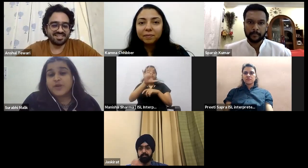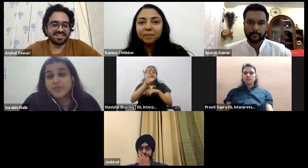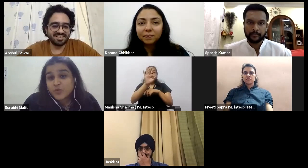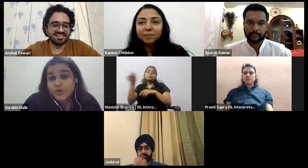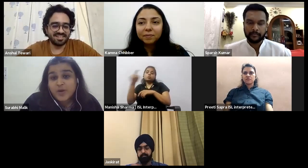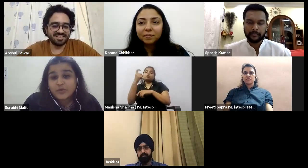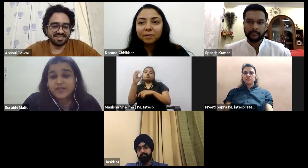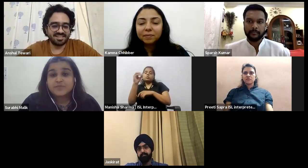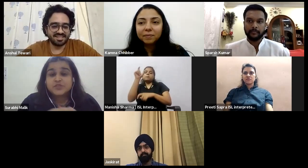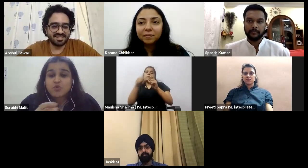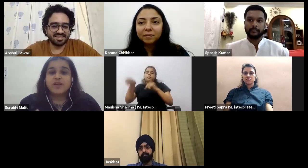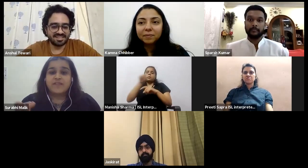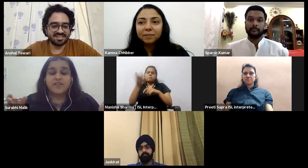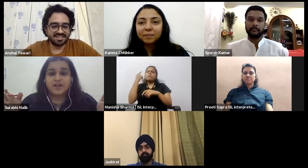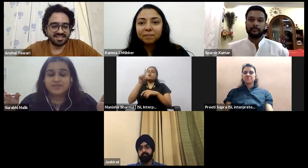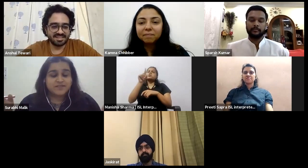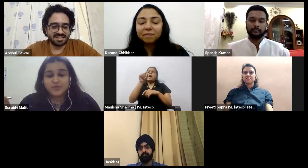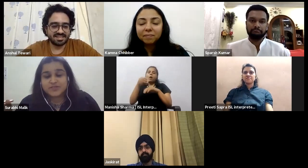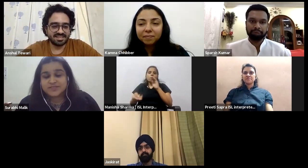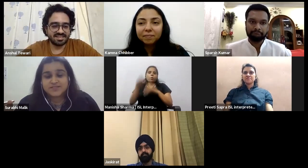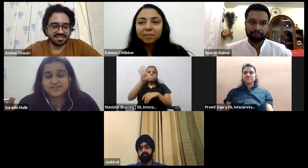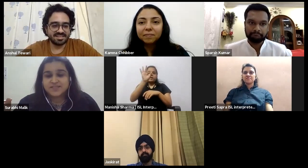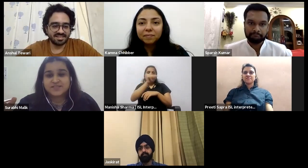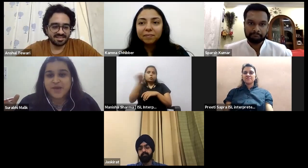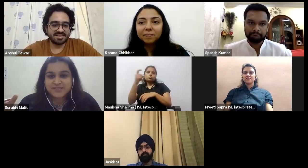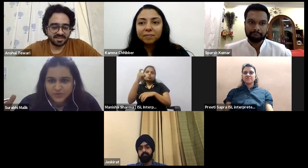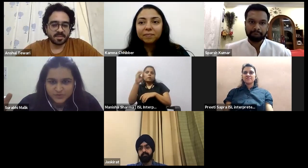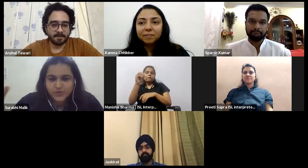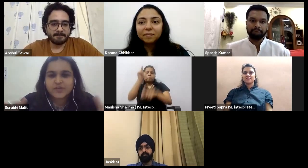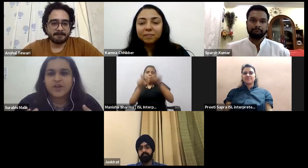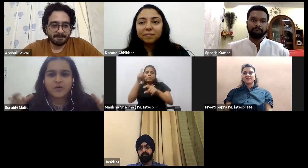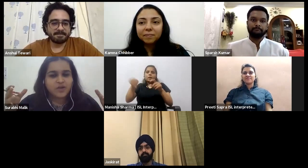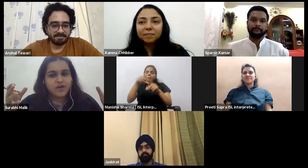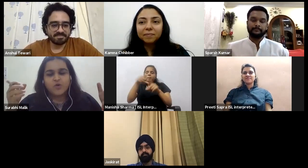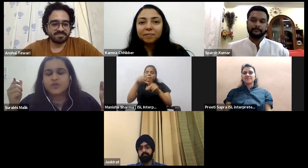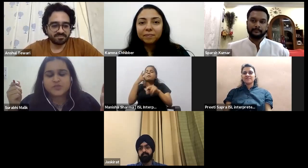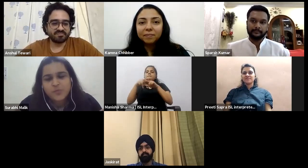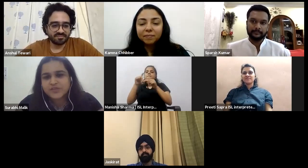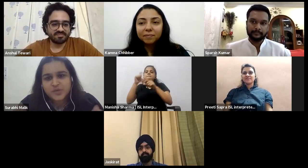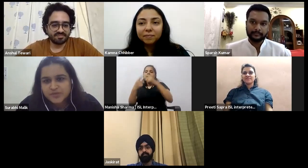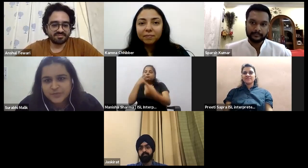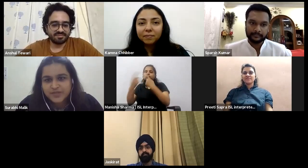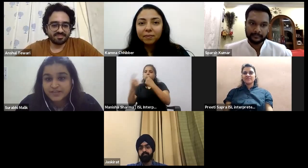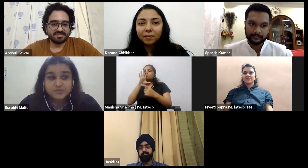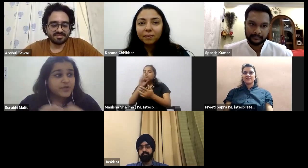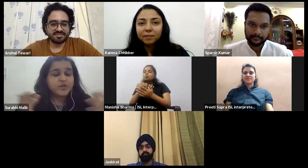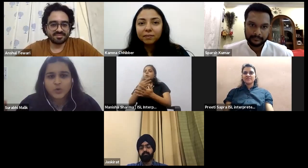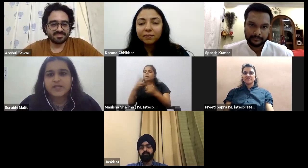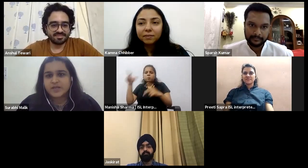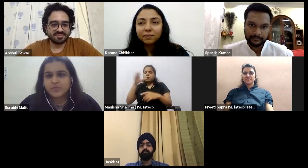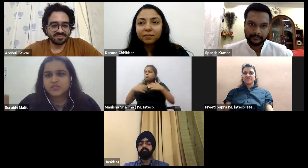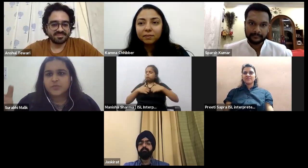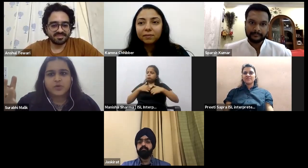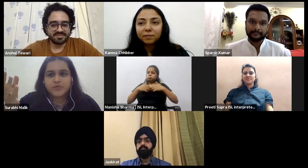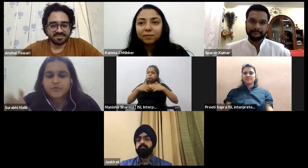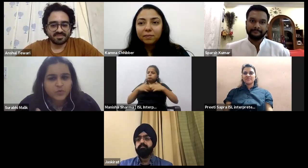off the program, there were only about 10. I'm so glad there are, this mascots on the ground who are so passionate about something like this, but they totally